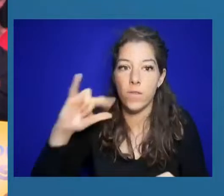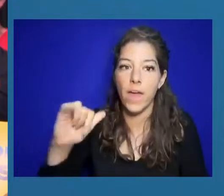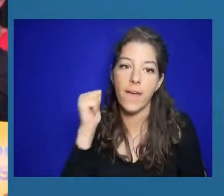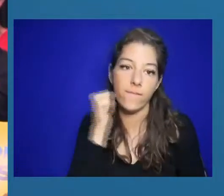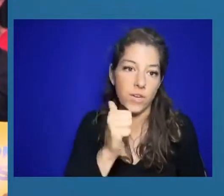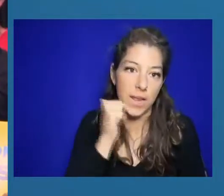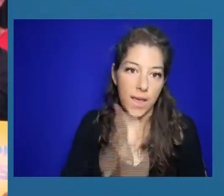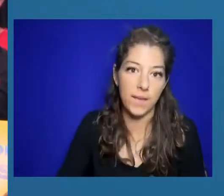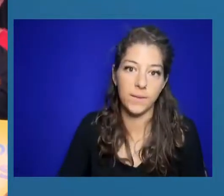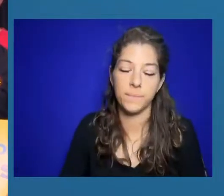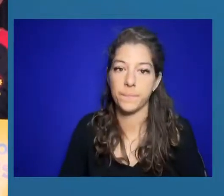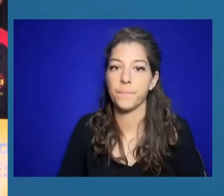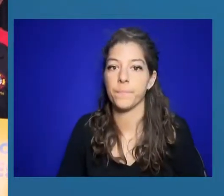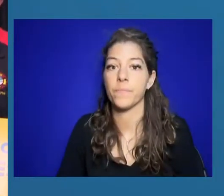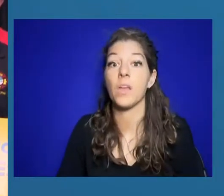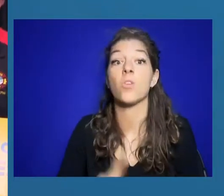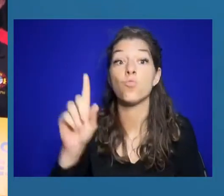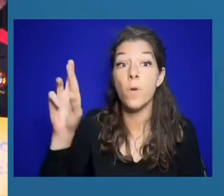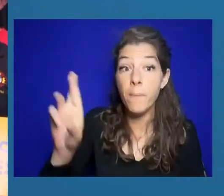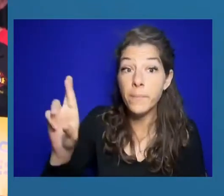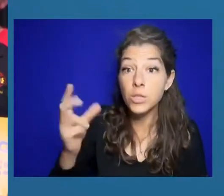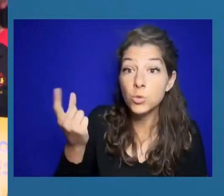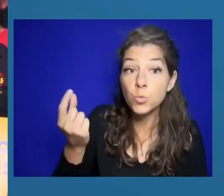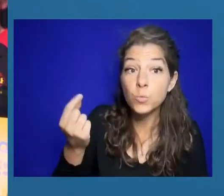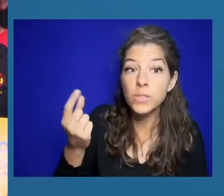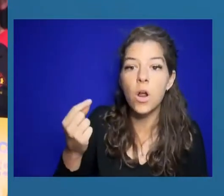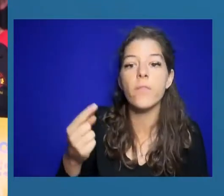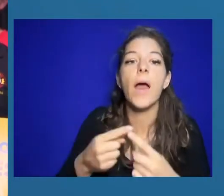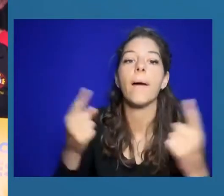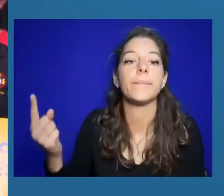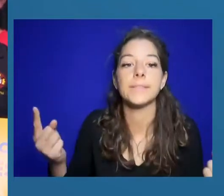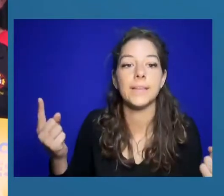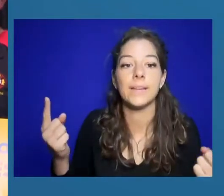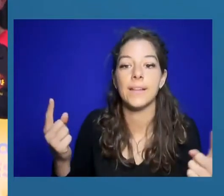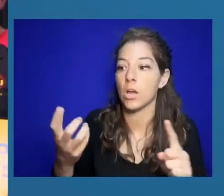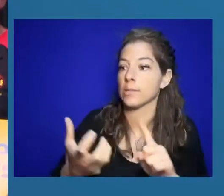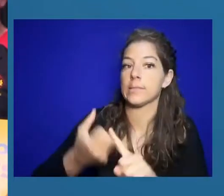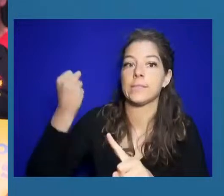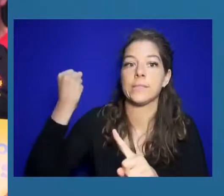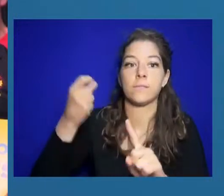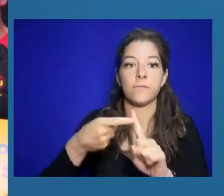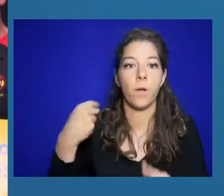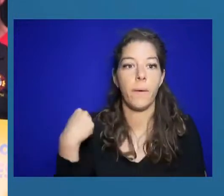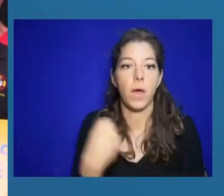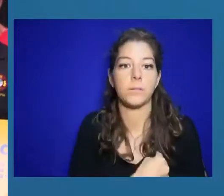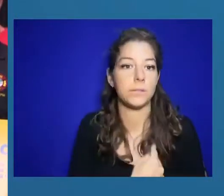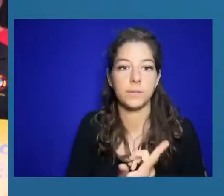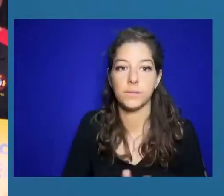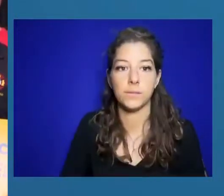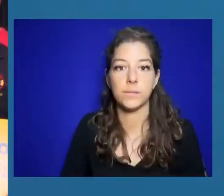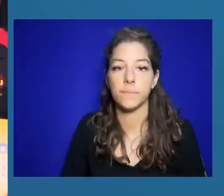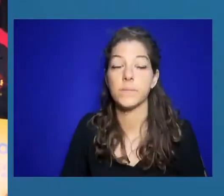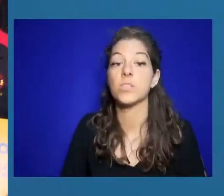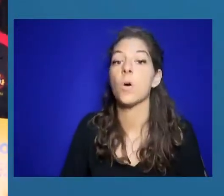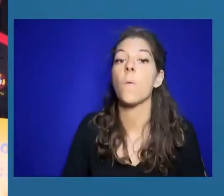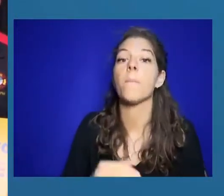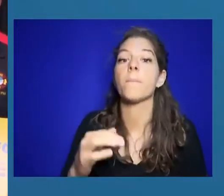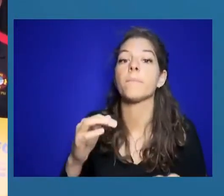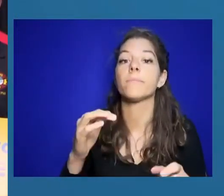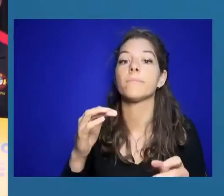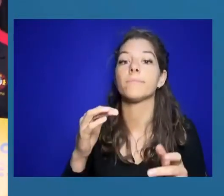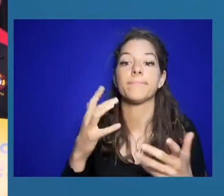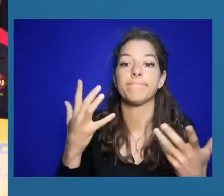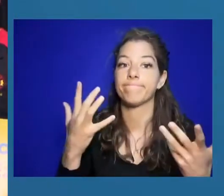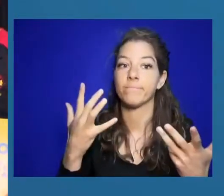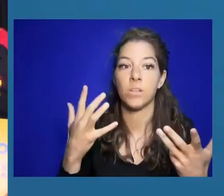day. And what Republicans are doing is just the opposite. They're ripping it out from underneath people. So pain is going to be